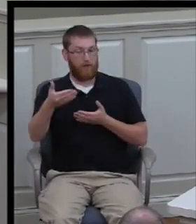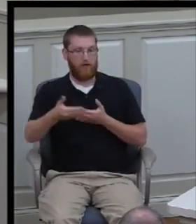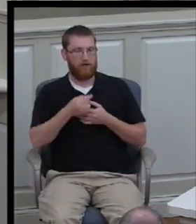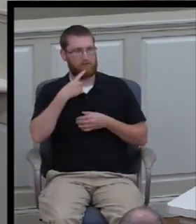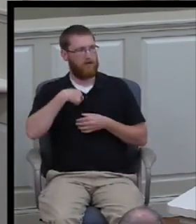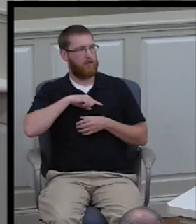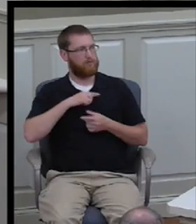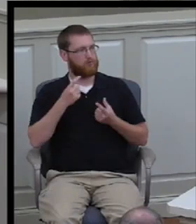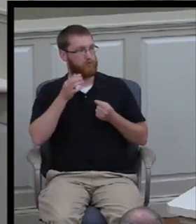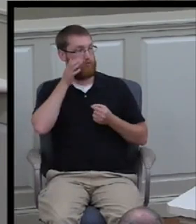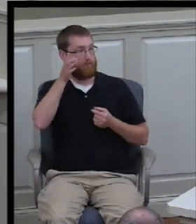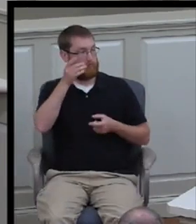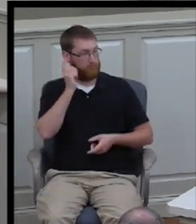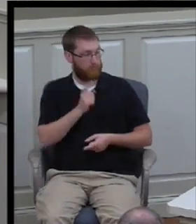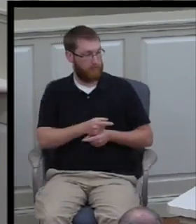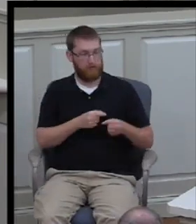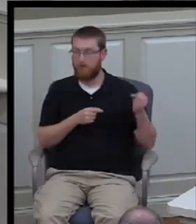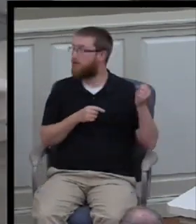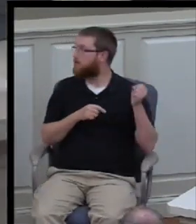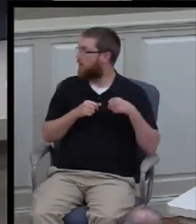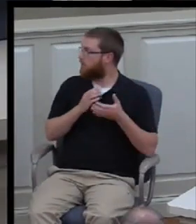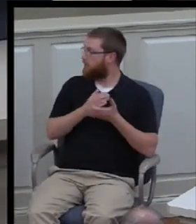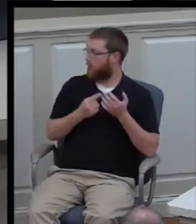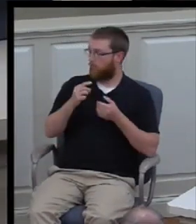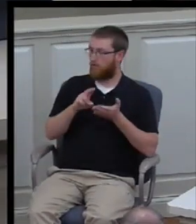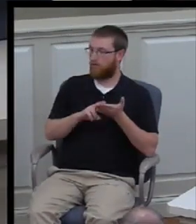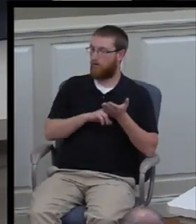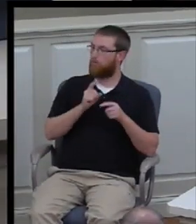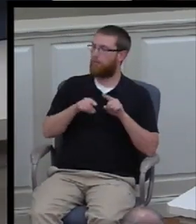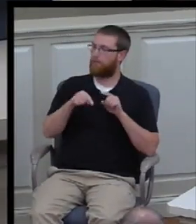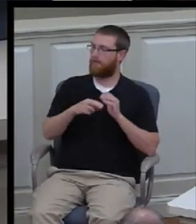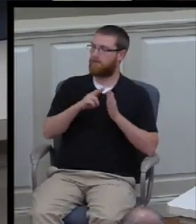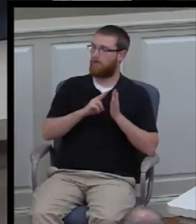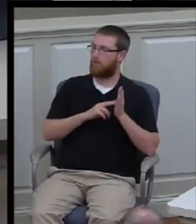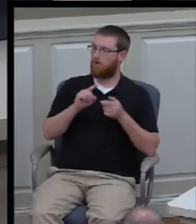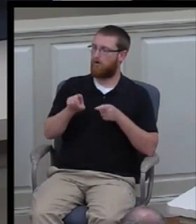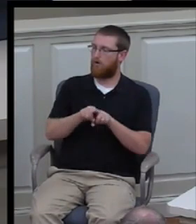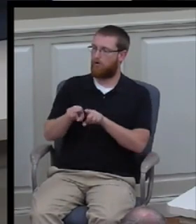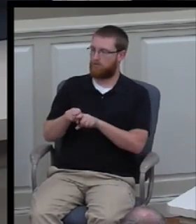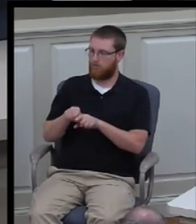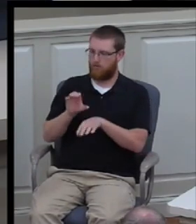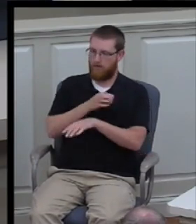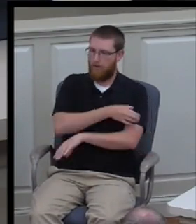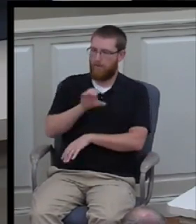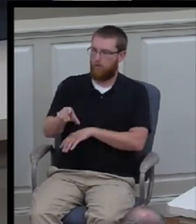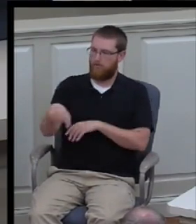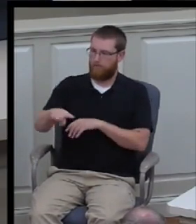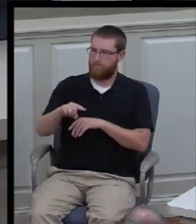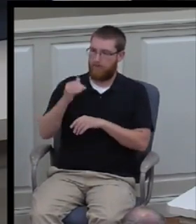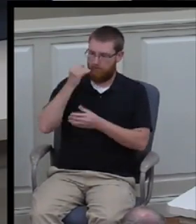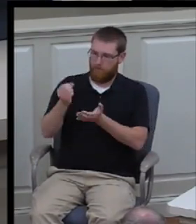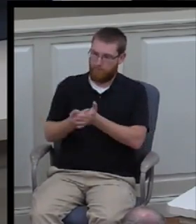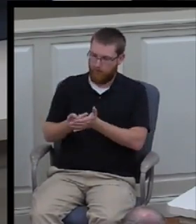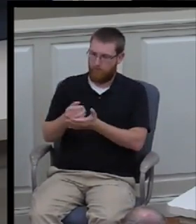need to go? Well, that's part 1 of the contract, but this contract would also enable them, if we authorize them to continue